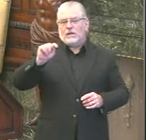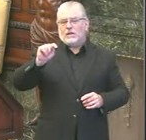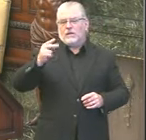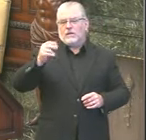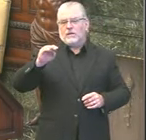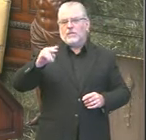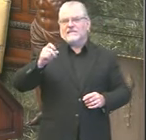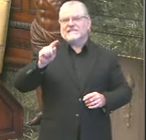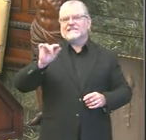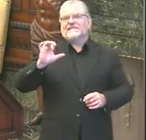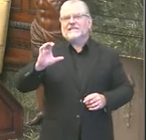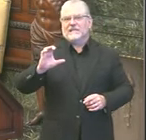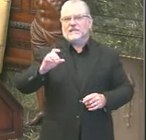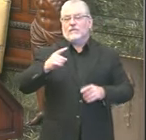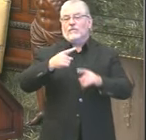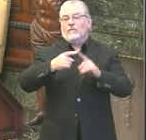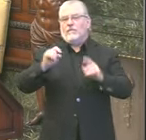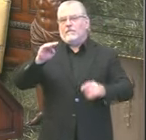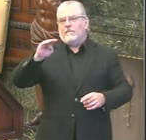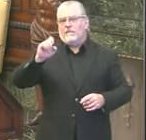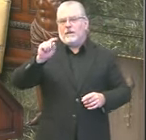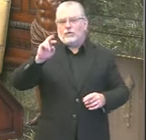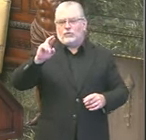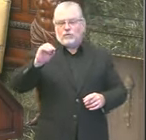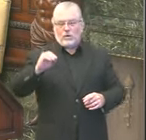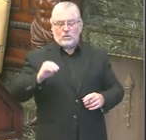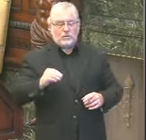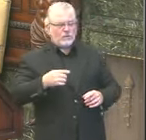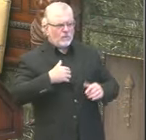Yes, just one follow-up.